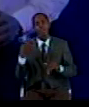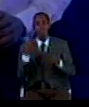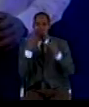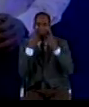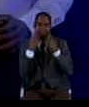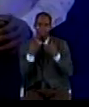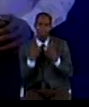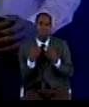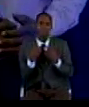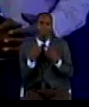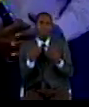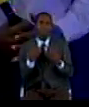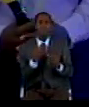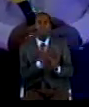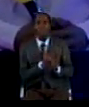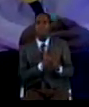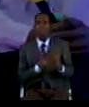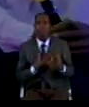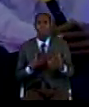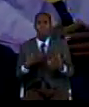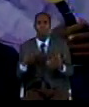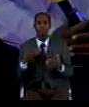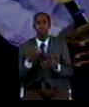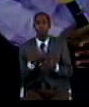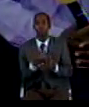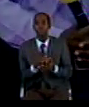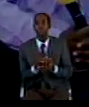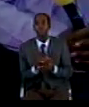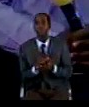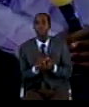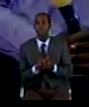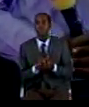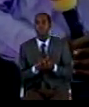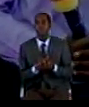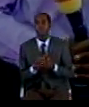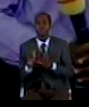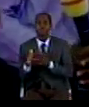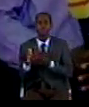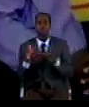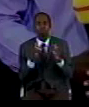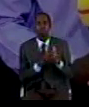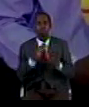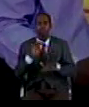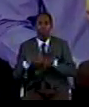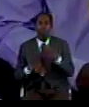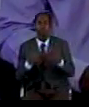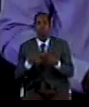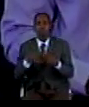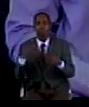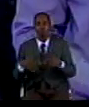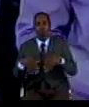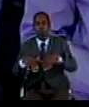A good man, why, Lord, why? Jesus walked to that tomb, they opened wide the